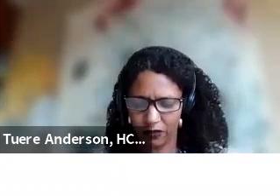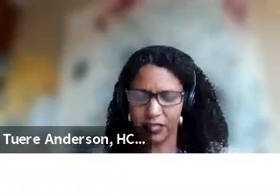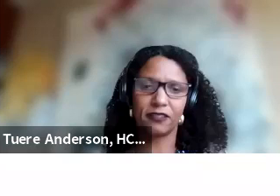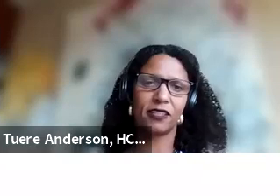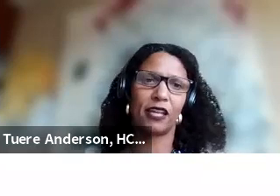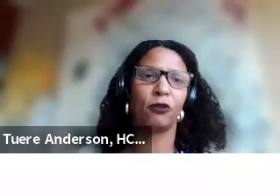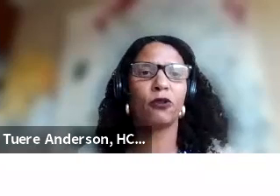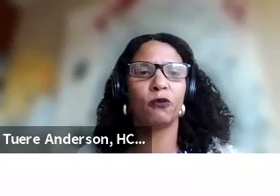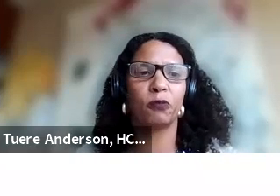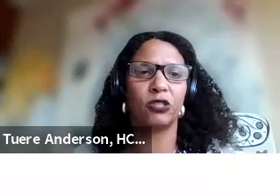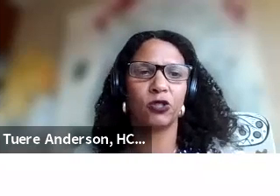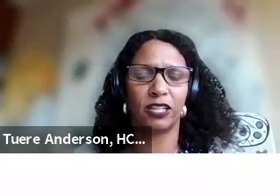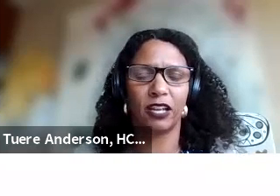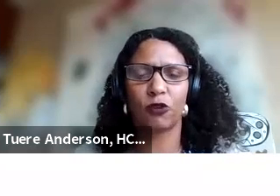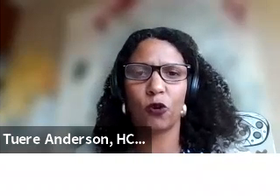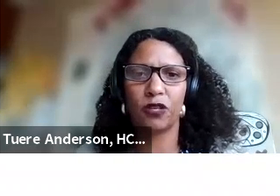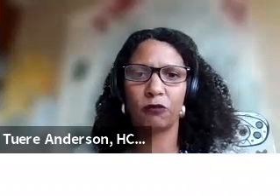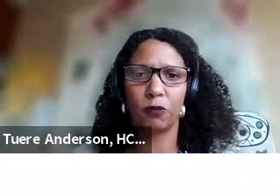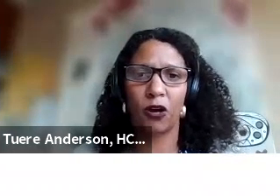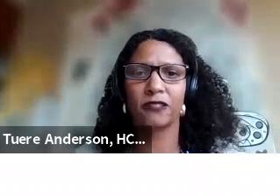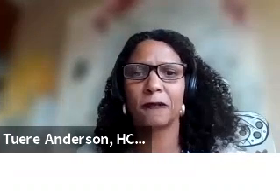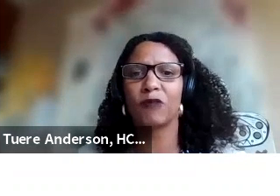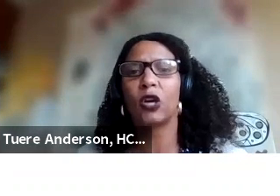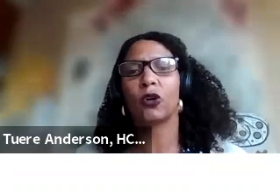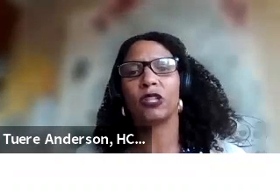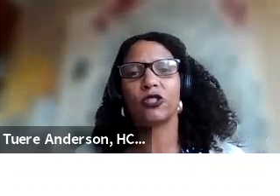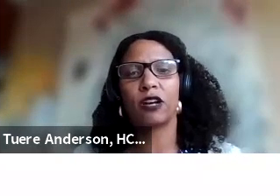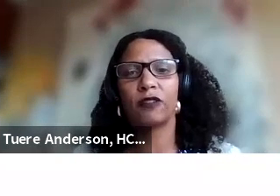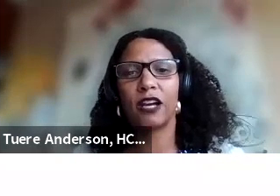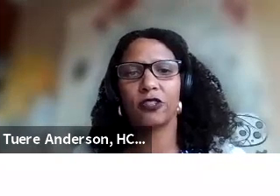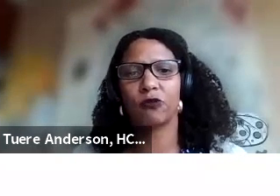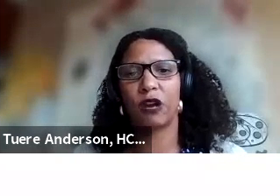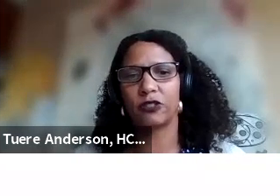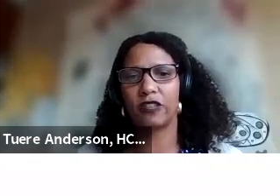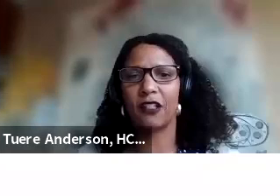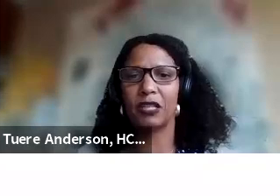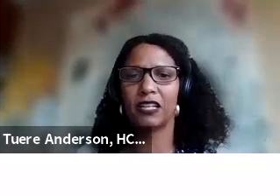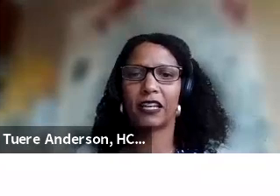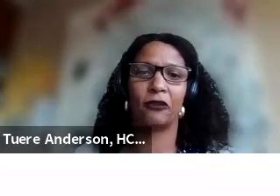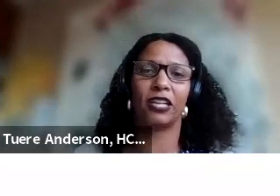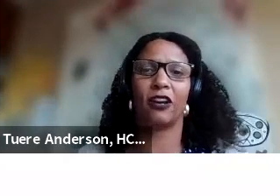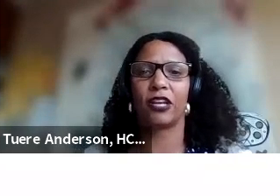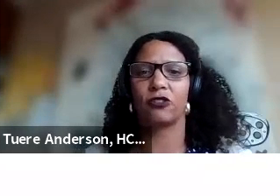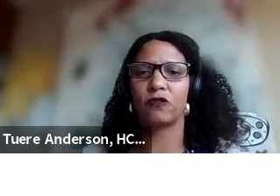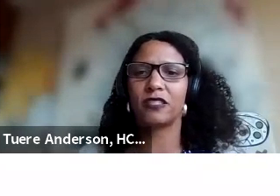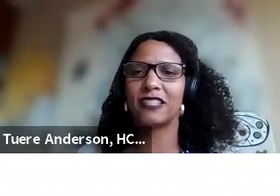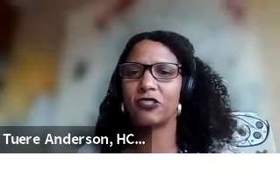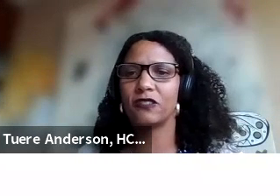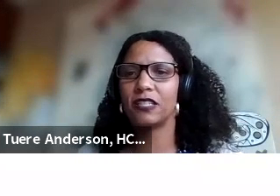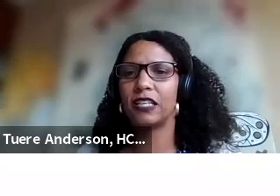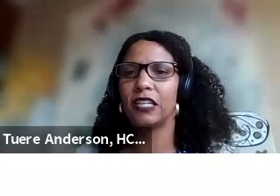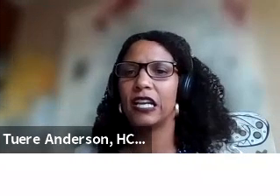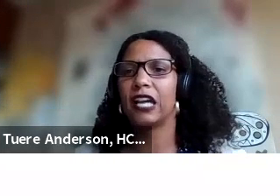Director, Vanessa Sedano, who will be joining us for opening remarks. Colleen Chavla, the Director of the Alameda County Healthcare